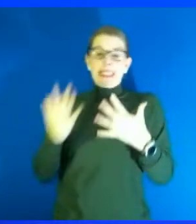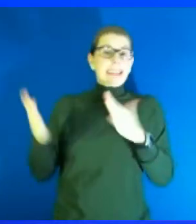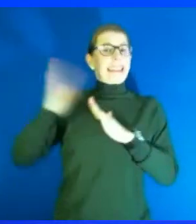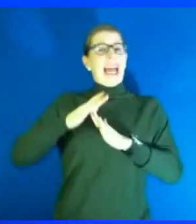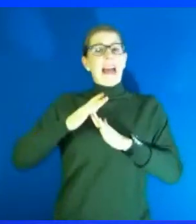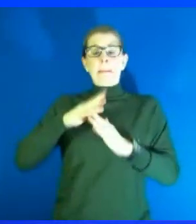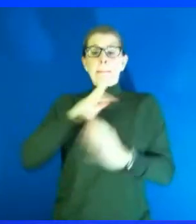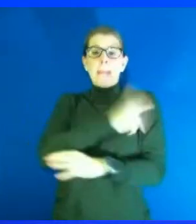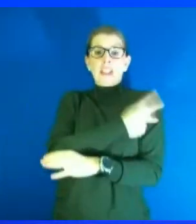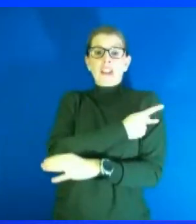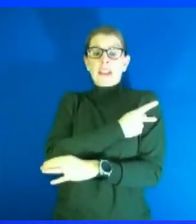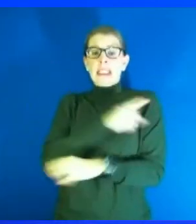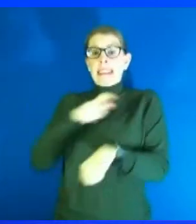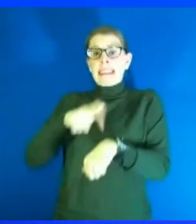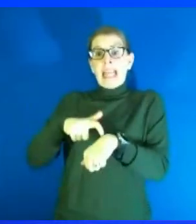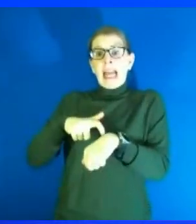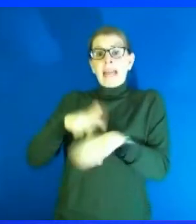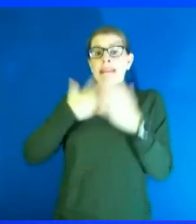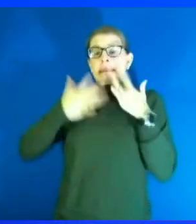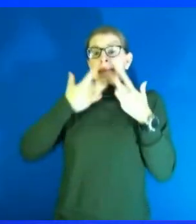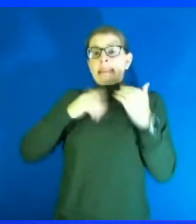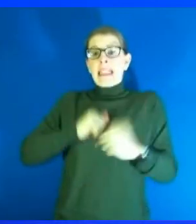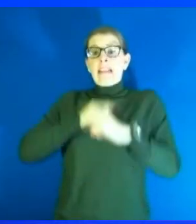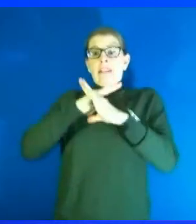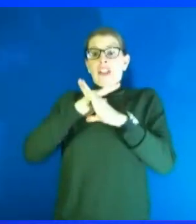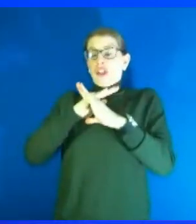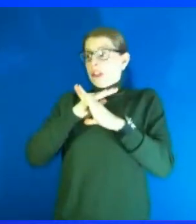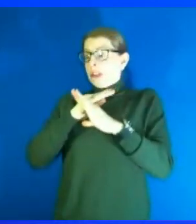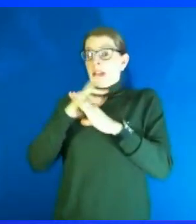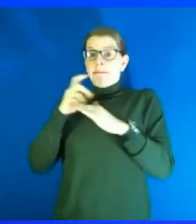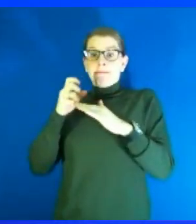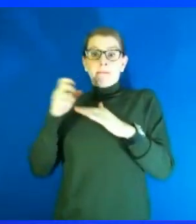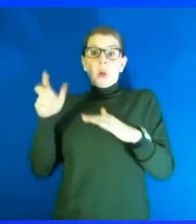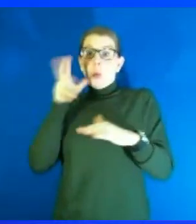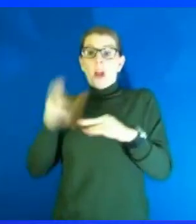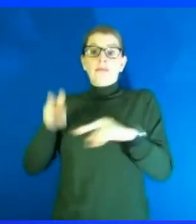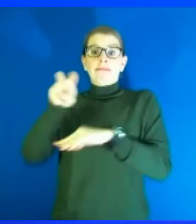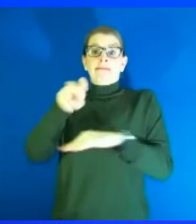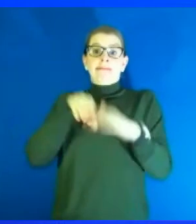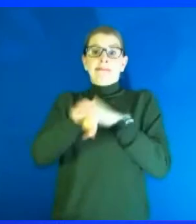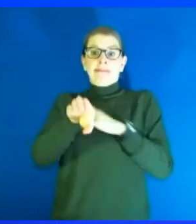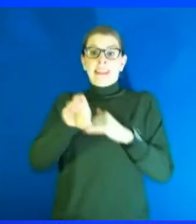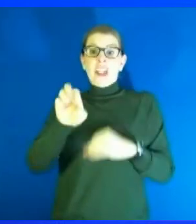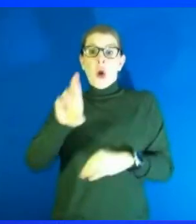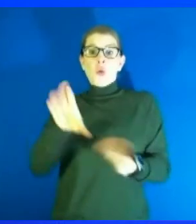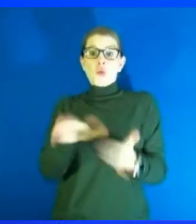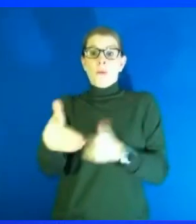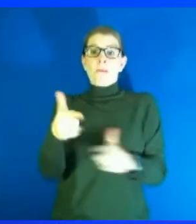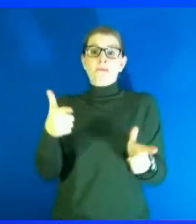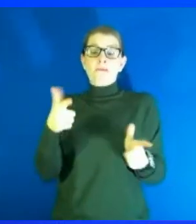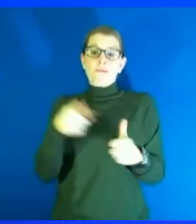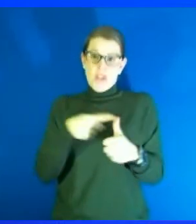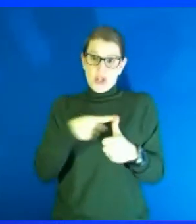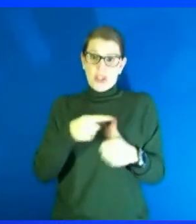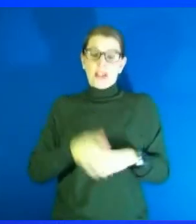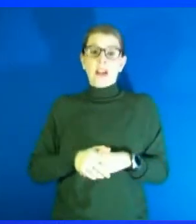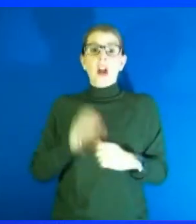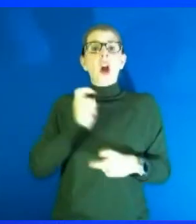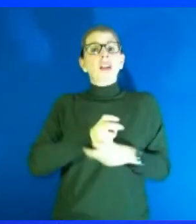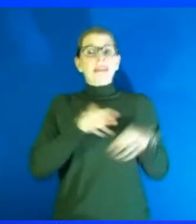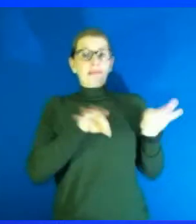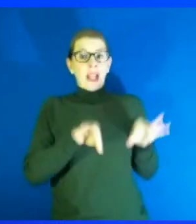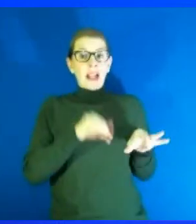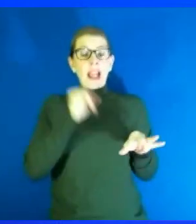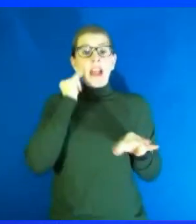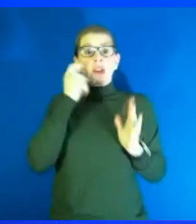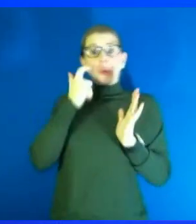have time-sensitive interventions that need to be done, get back first. And so it is really hard to explain that to them. But if you do see that, just know